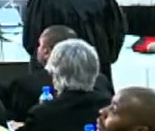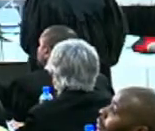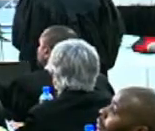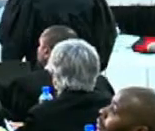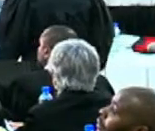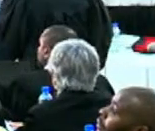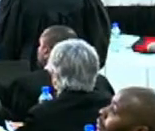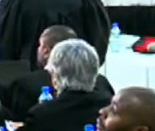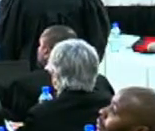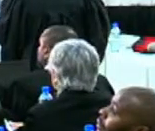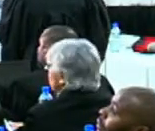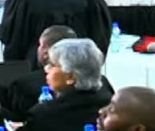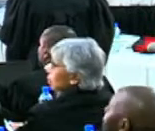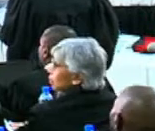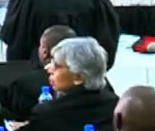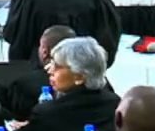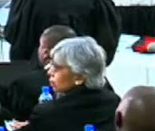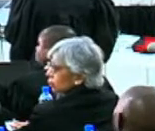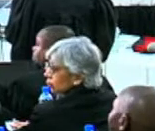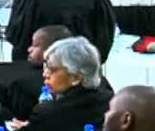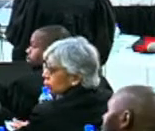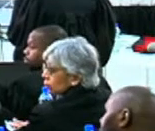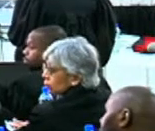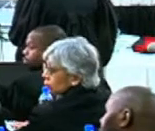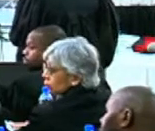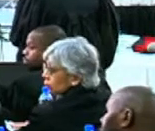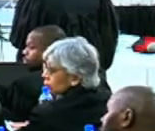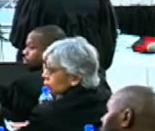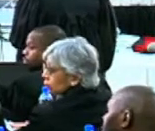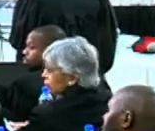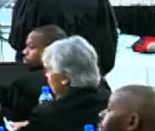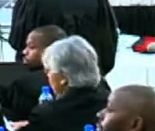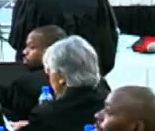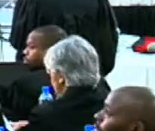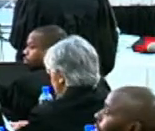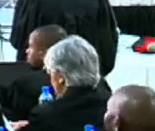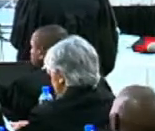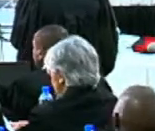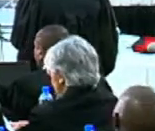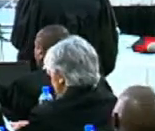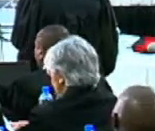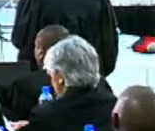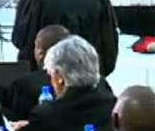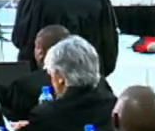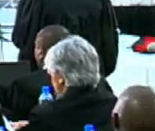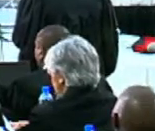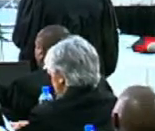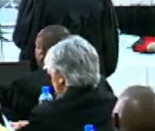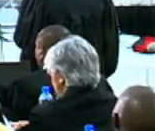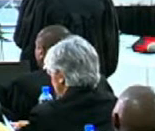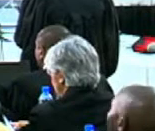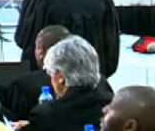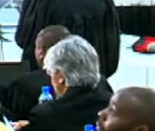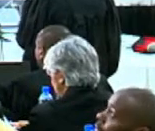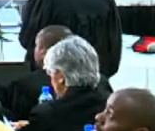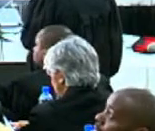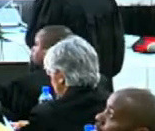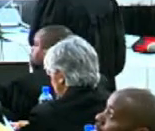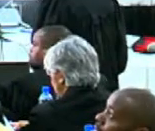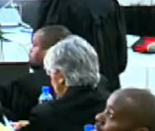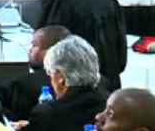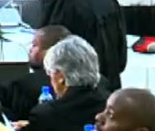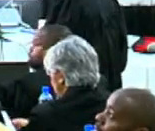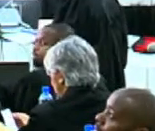I beg your pardon. In our petition, You let her finish and then you tell us what it is.